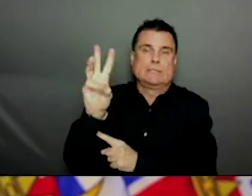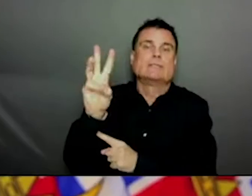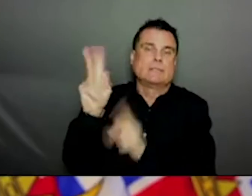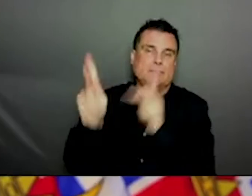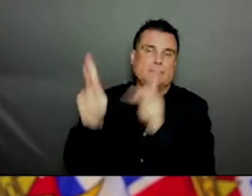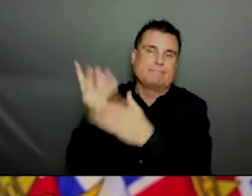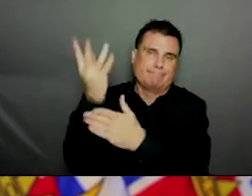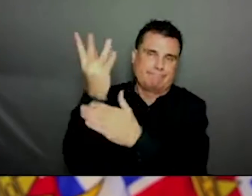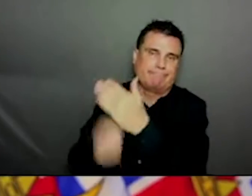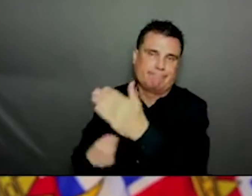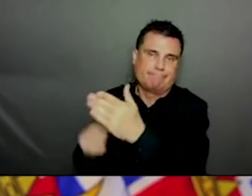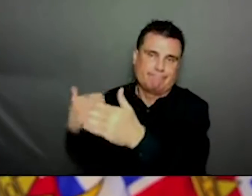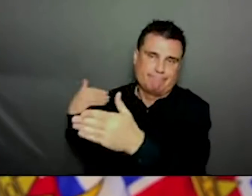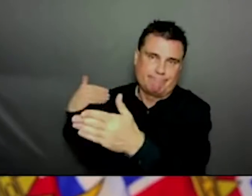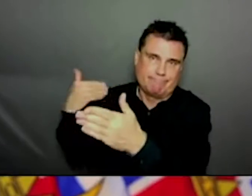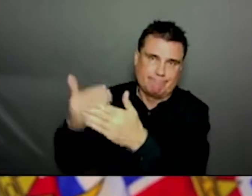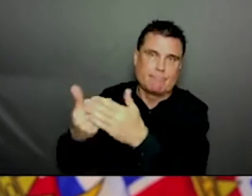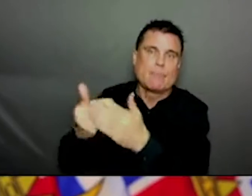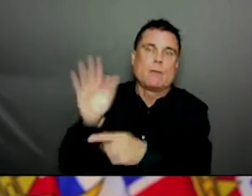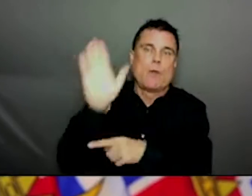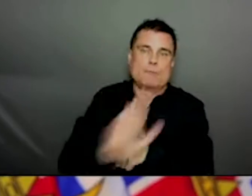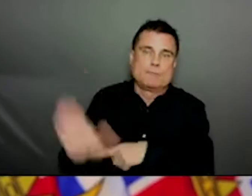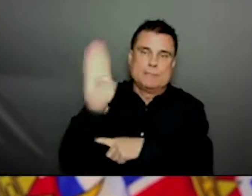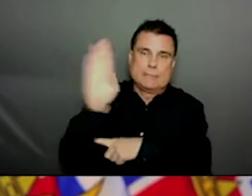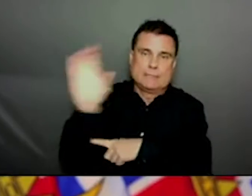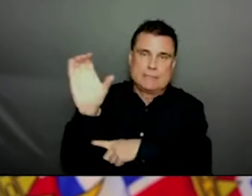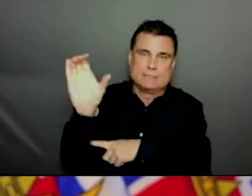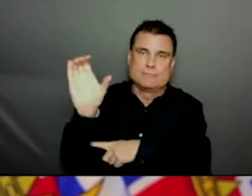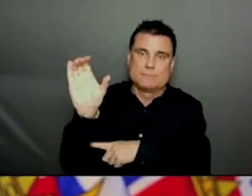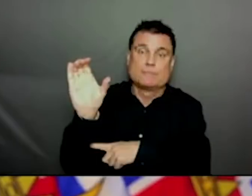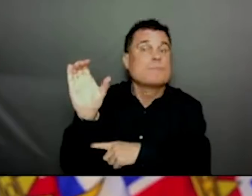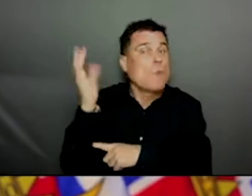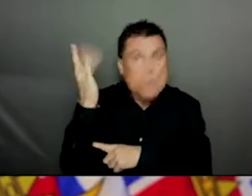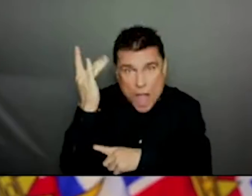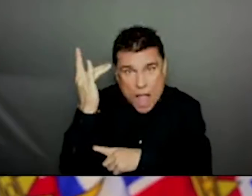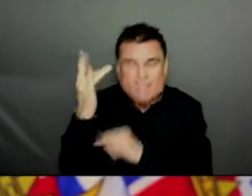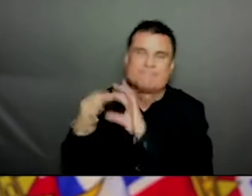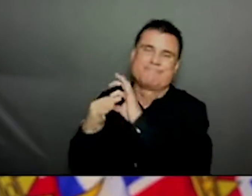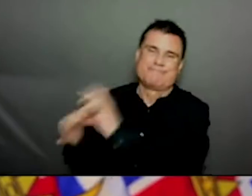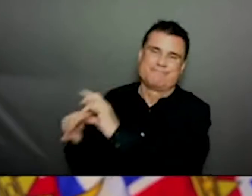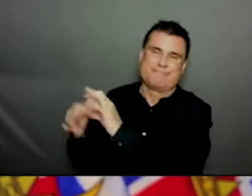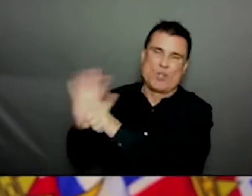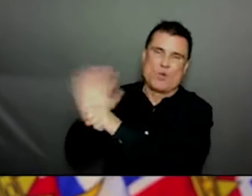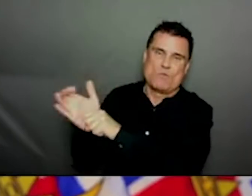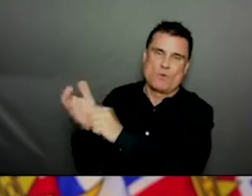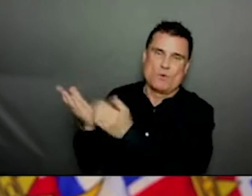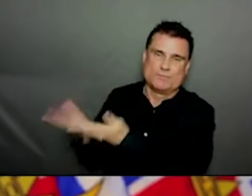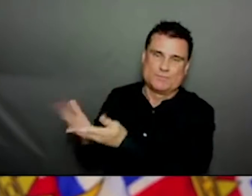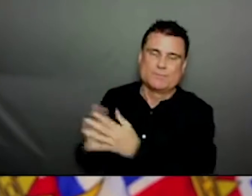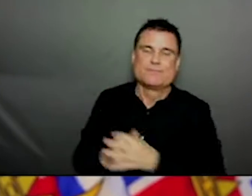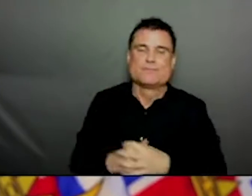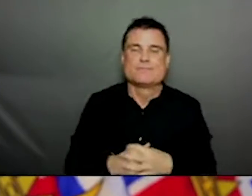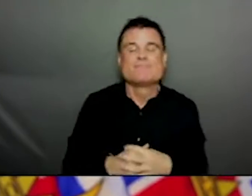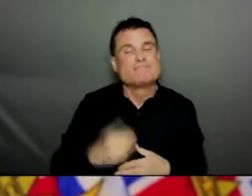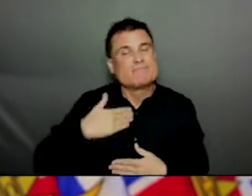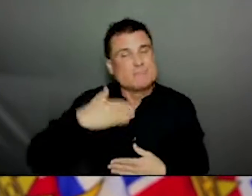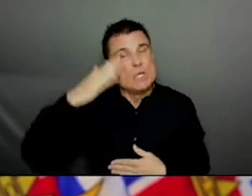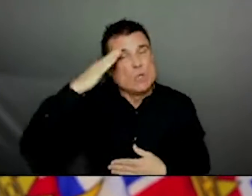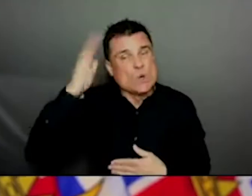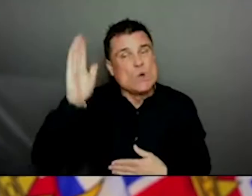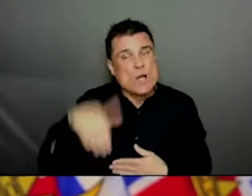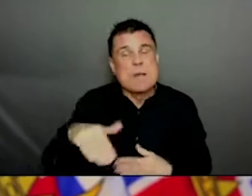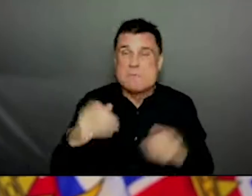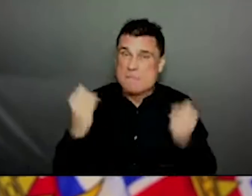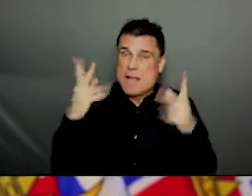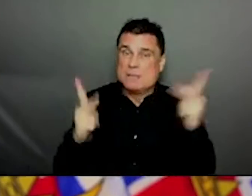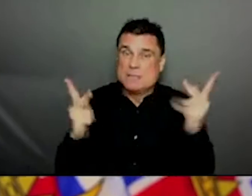I know their families, the care providers, and our communities are all mourning their loss. And our condolences go